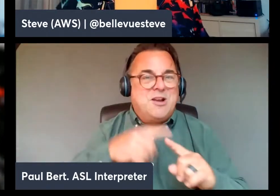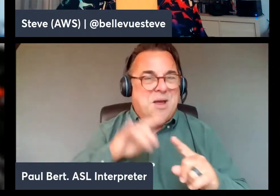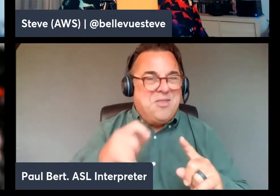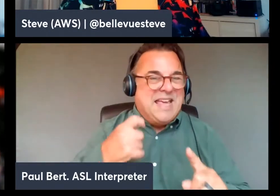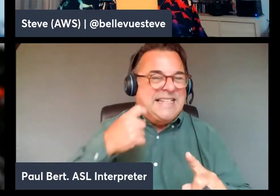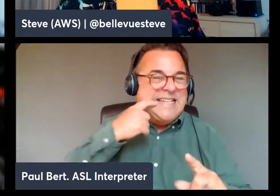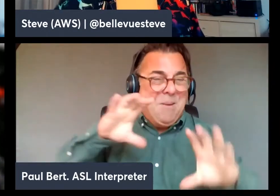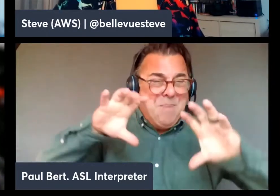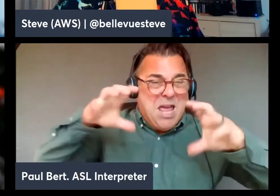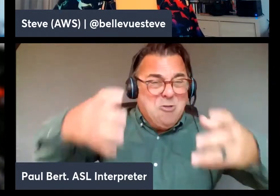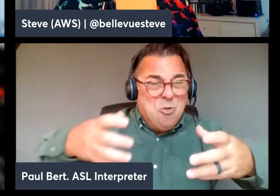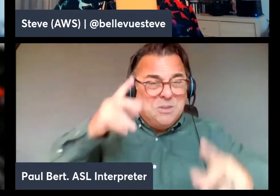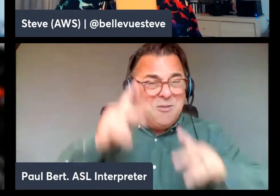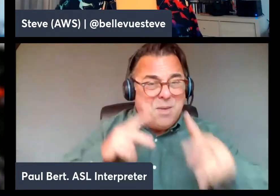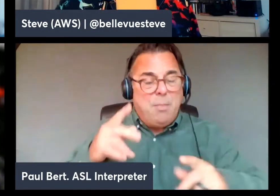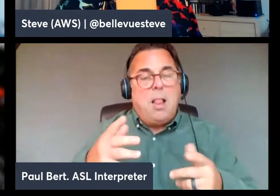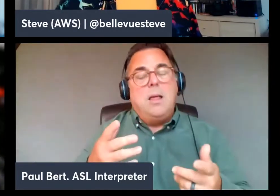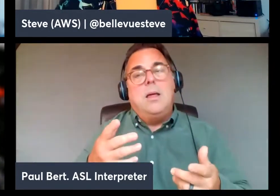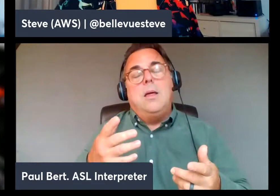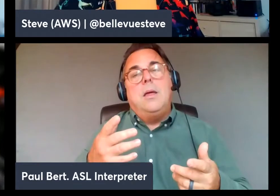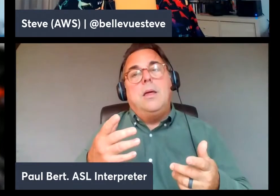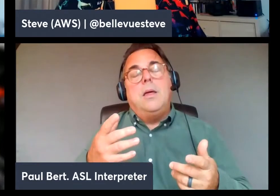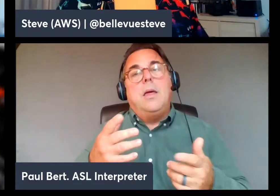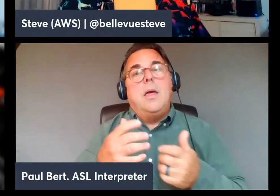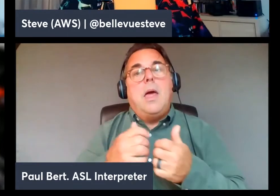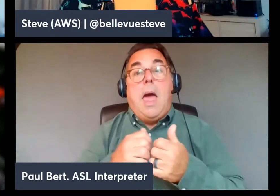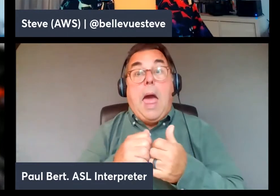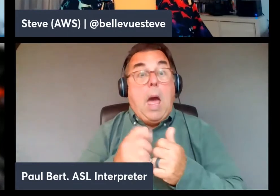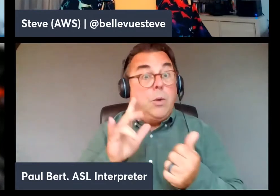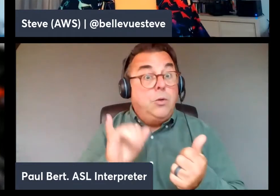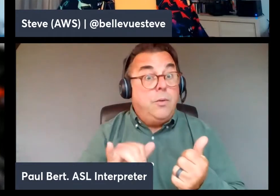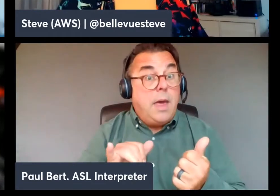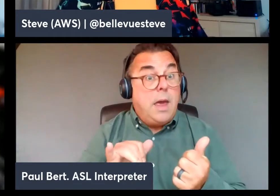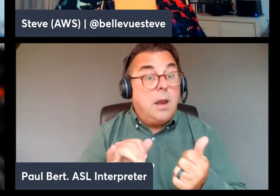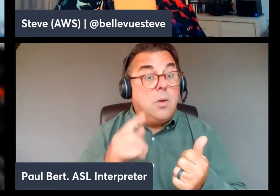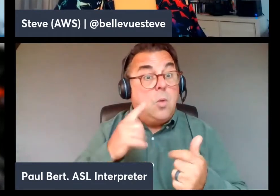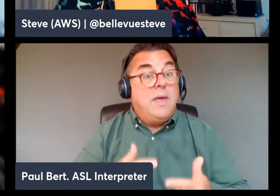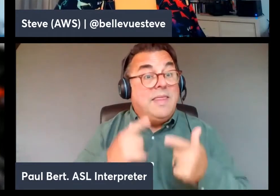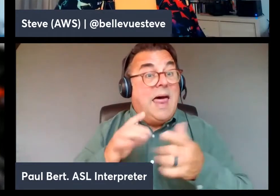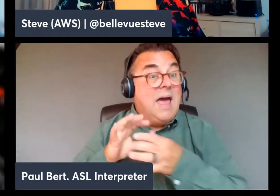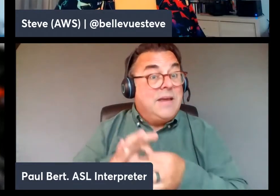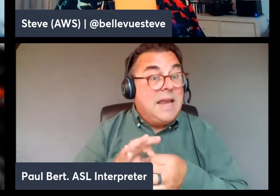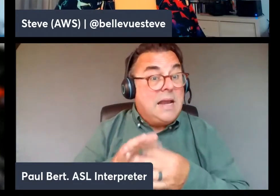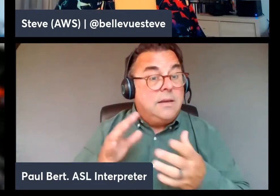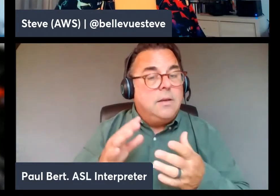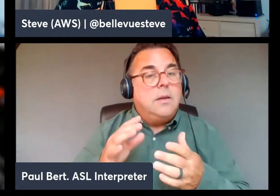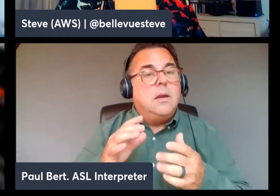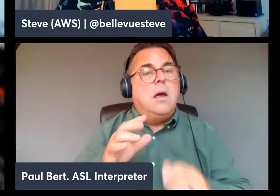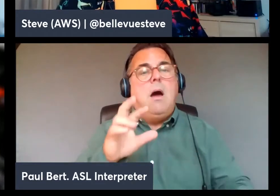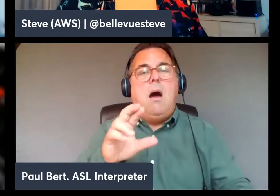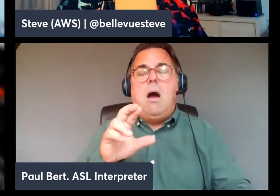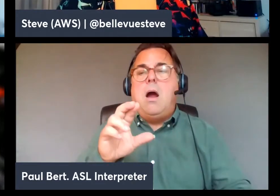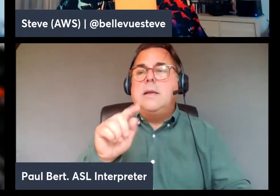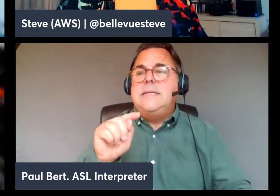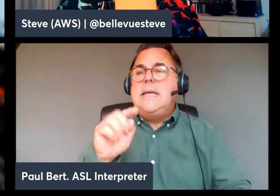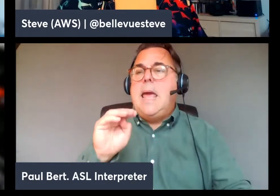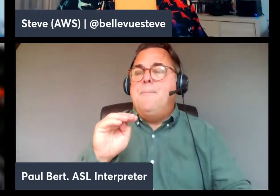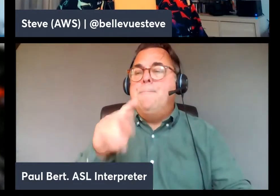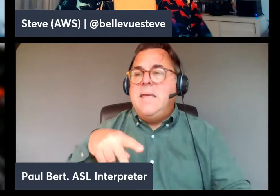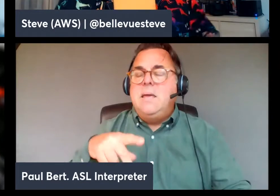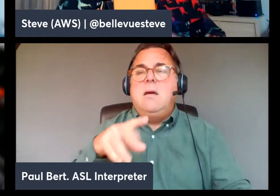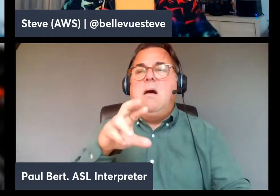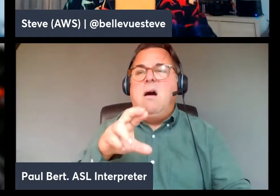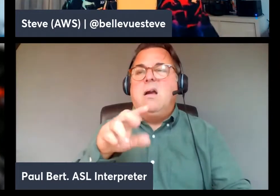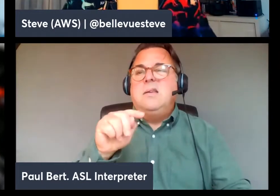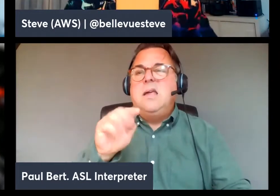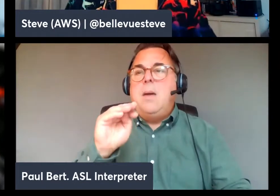these large numbers, right? And the way that we do that now with Live Connector is through RTMP or RTMPS. If you're familiar,